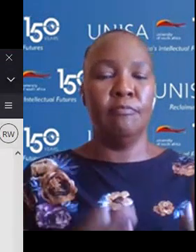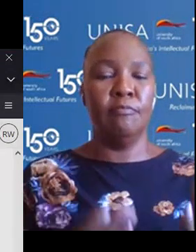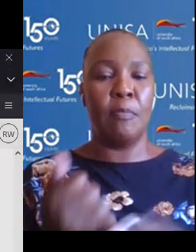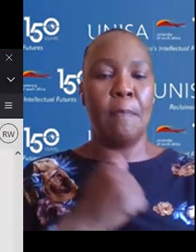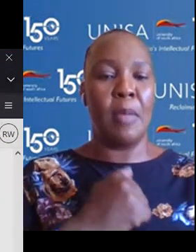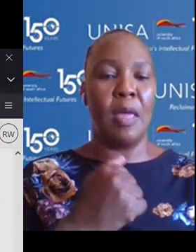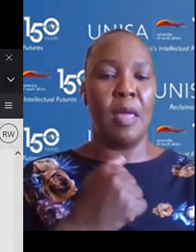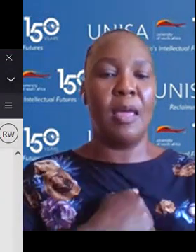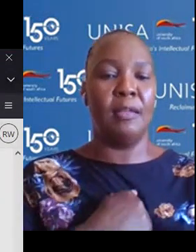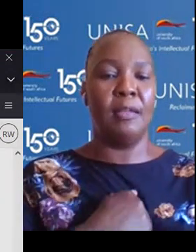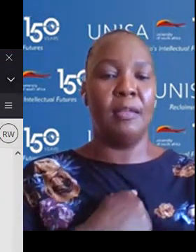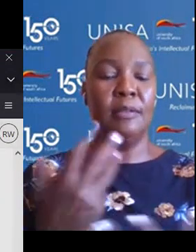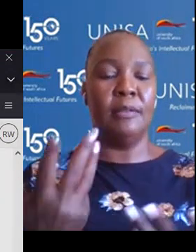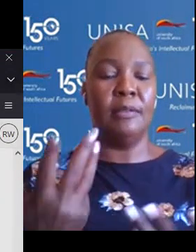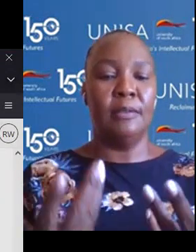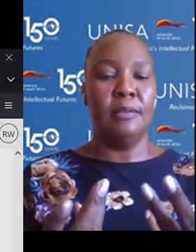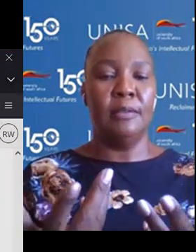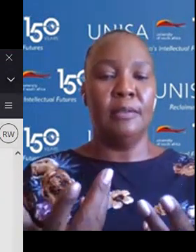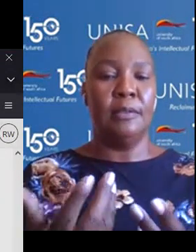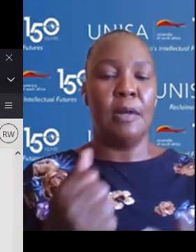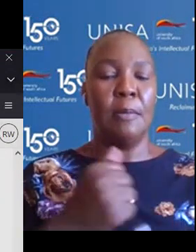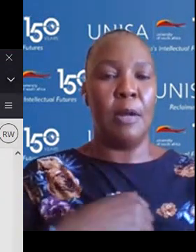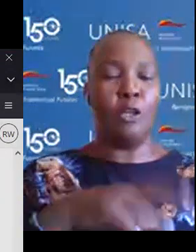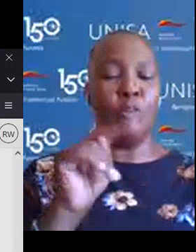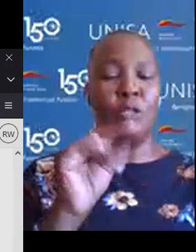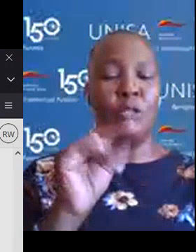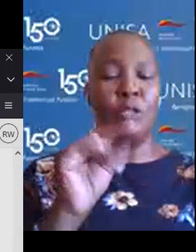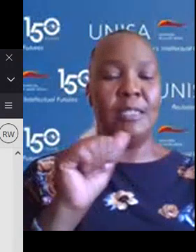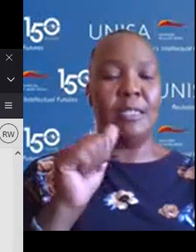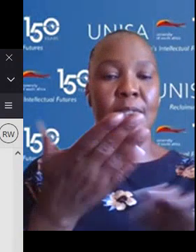my the UNISA studies.